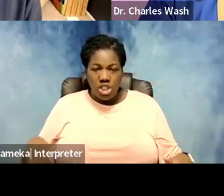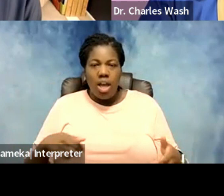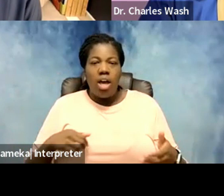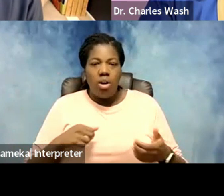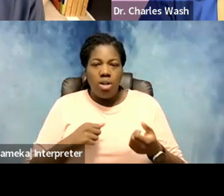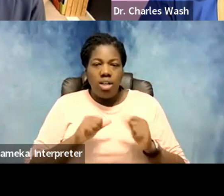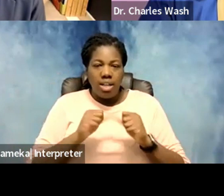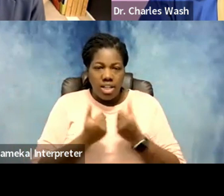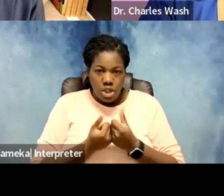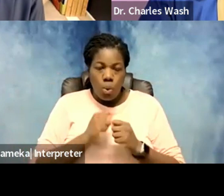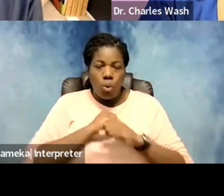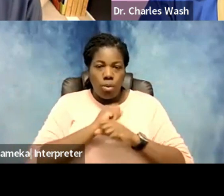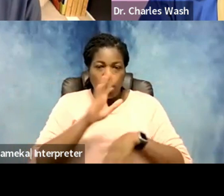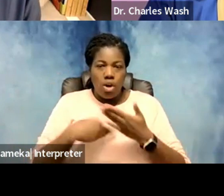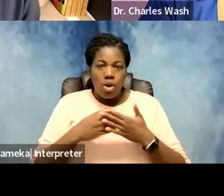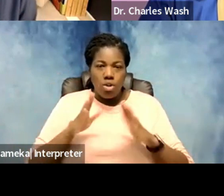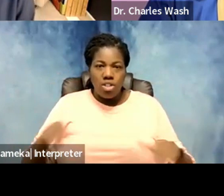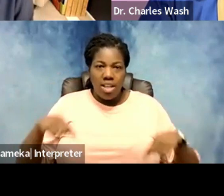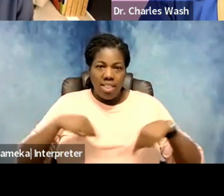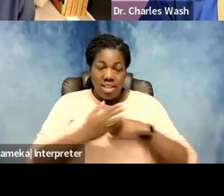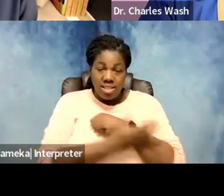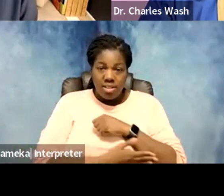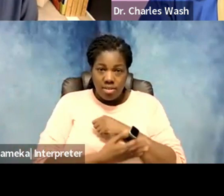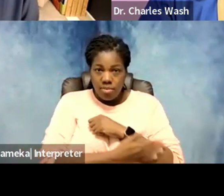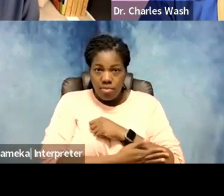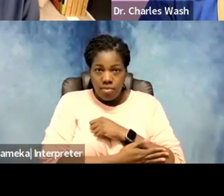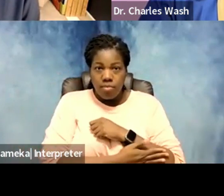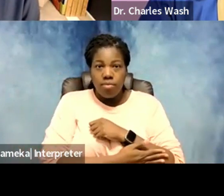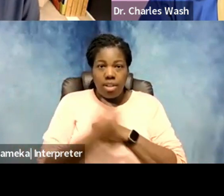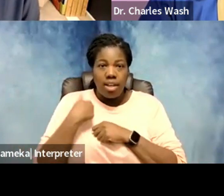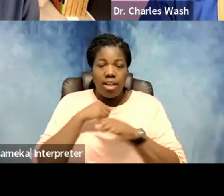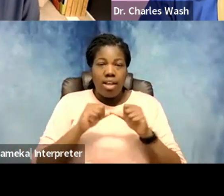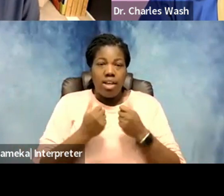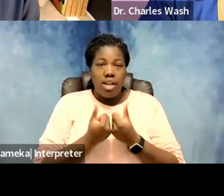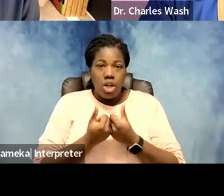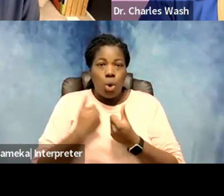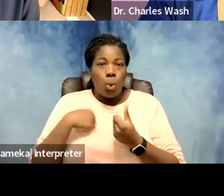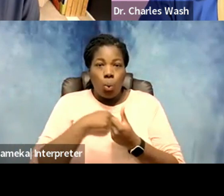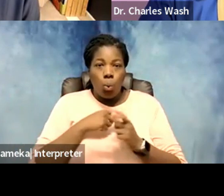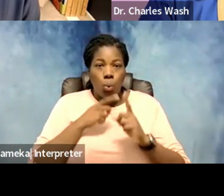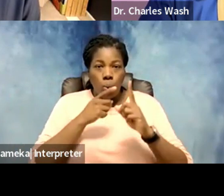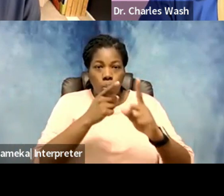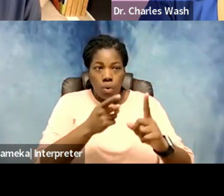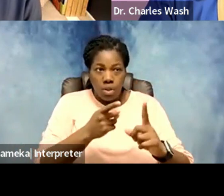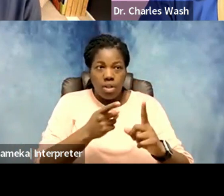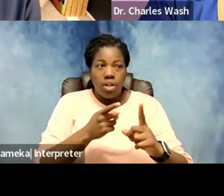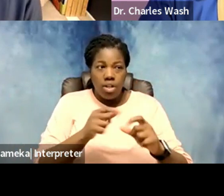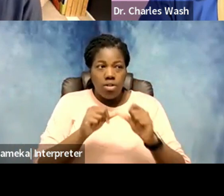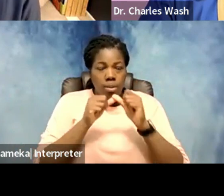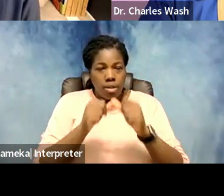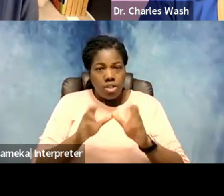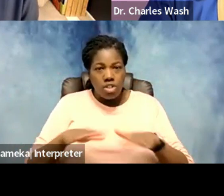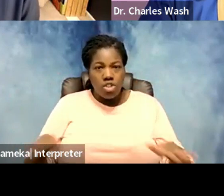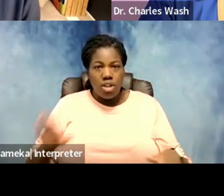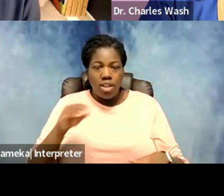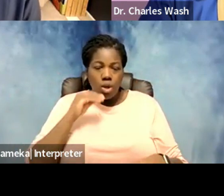the safety and well-being of all children within our county. And our agency obviously strives to maintain children in their